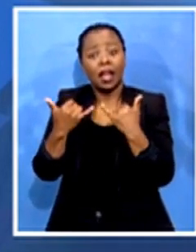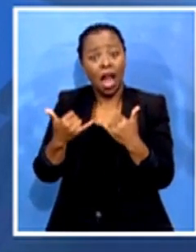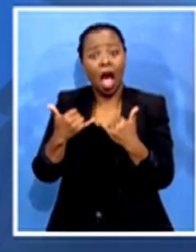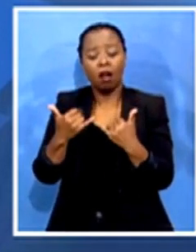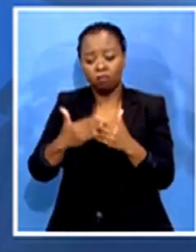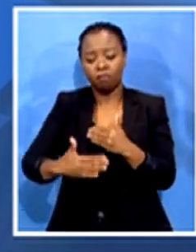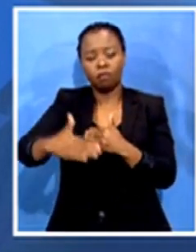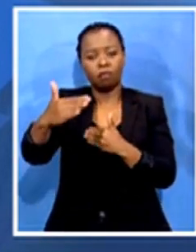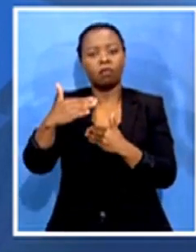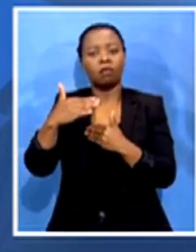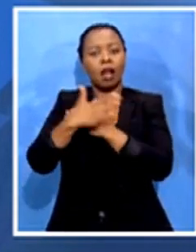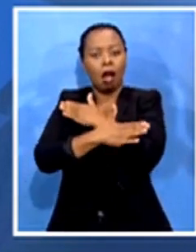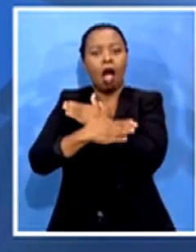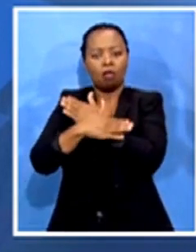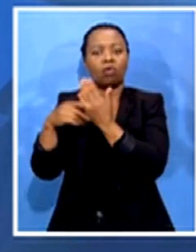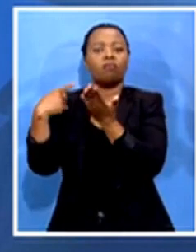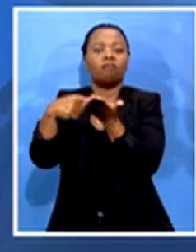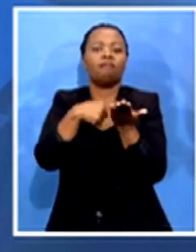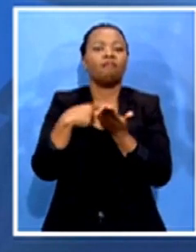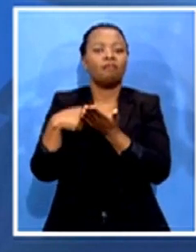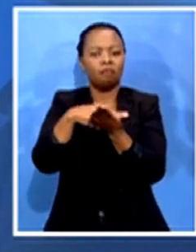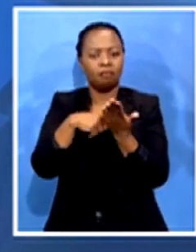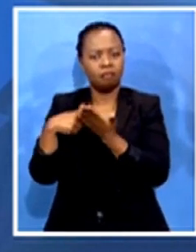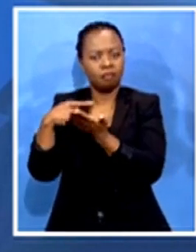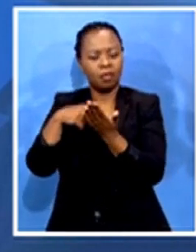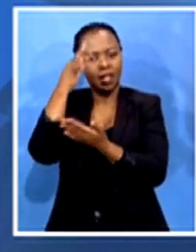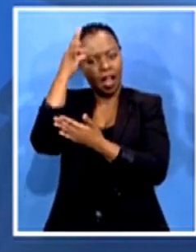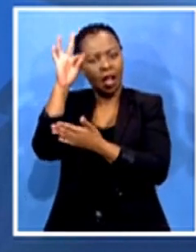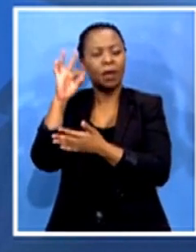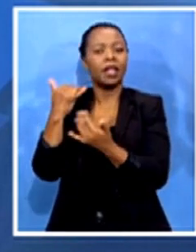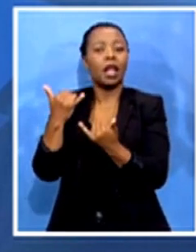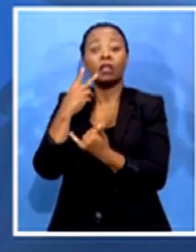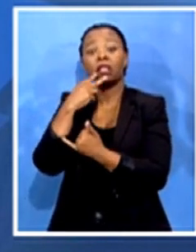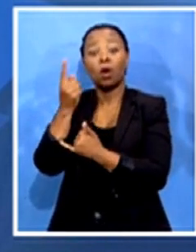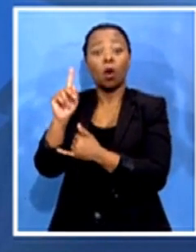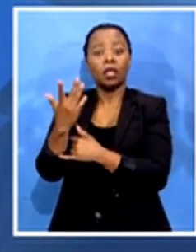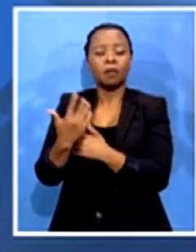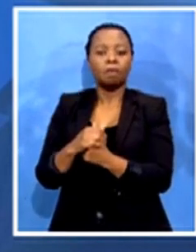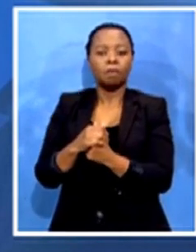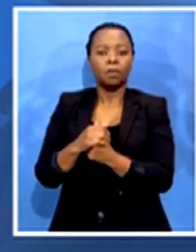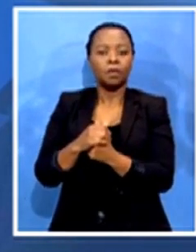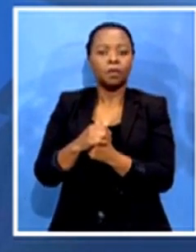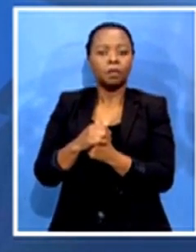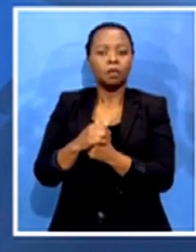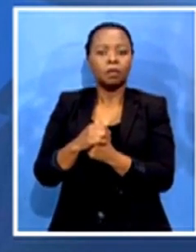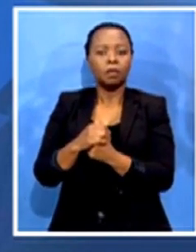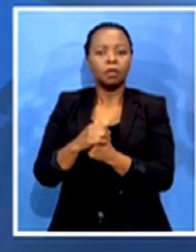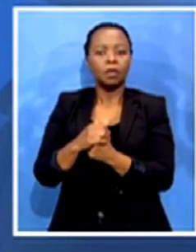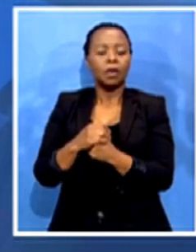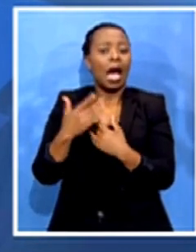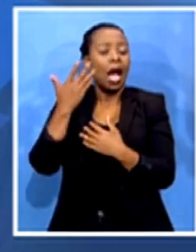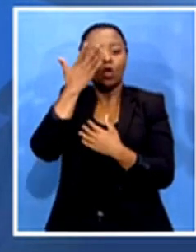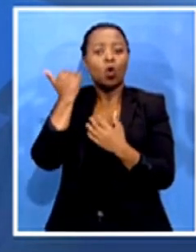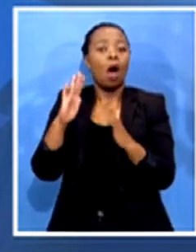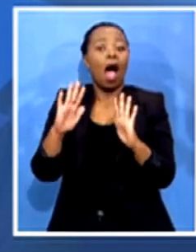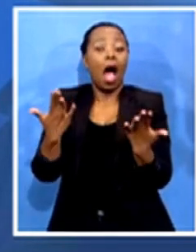within government quarters where they are looking at an issue of big. I don't know when and how that will be implemented, but the